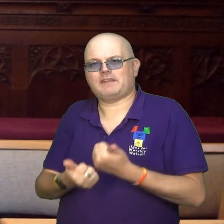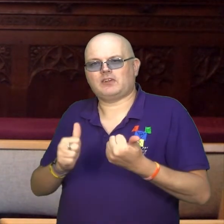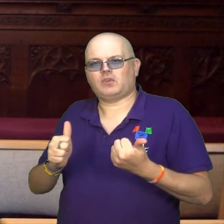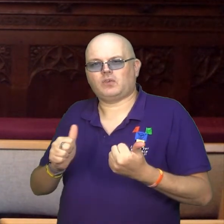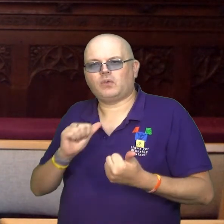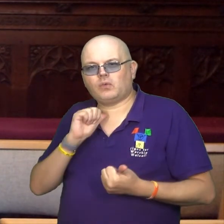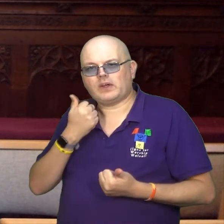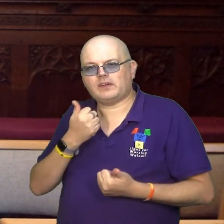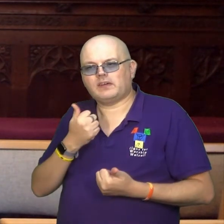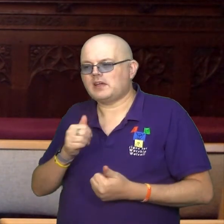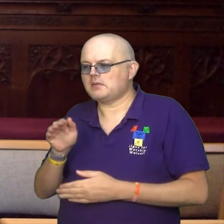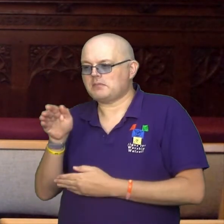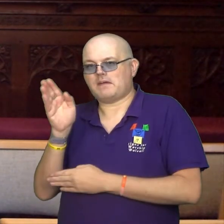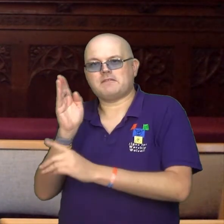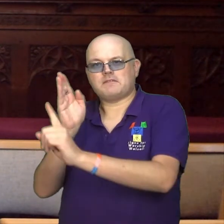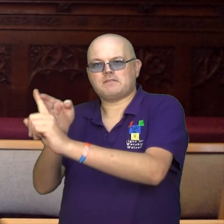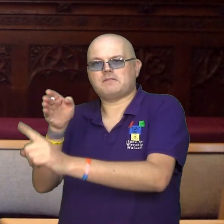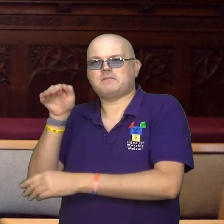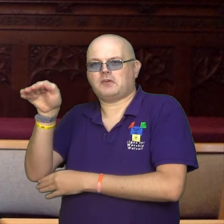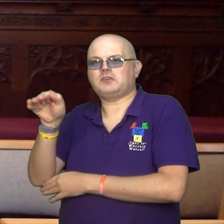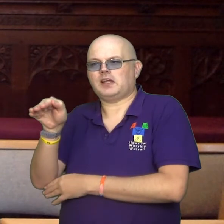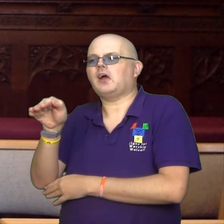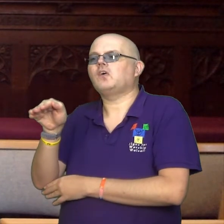But we have not lost sight of the destination.